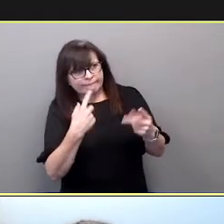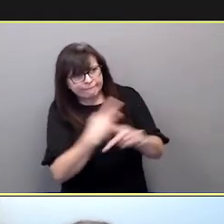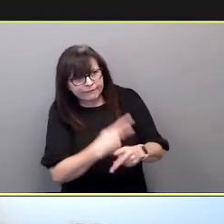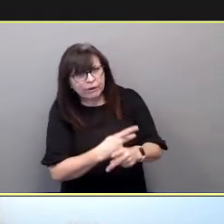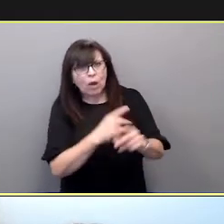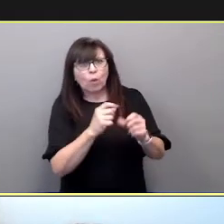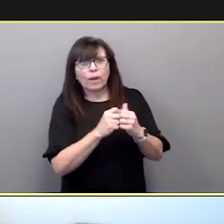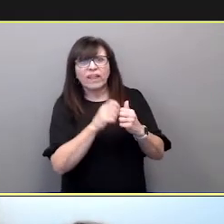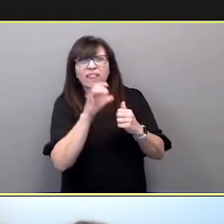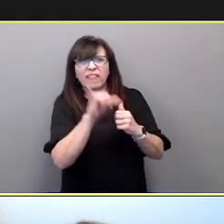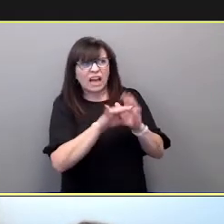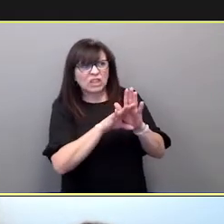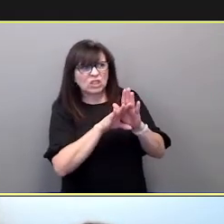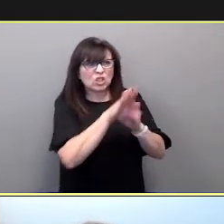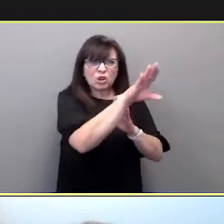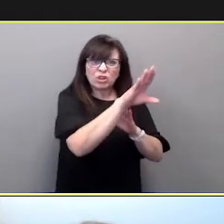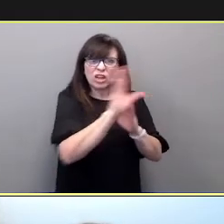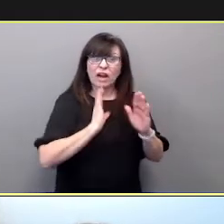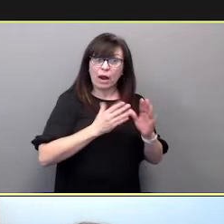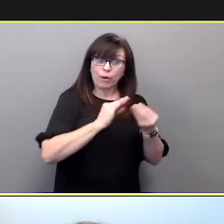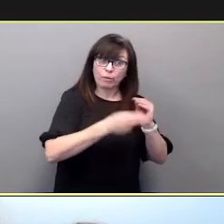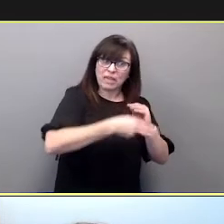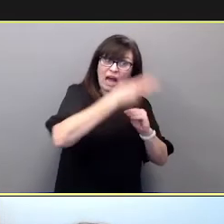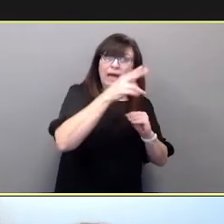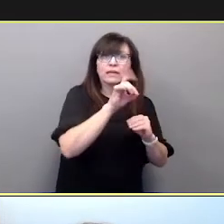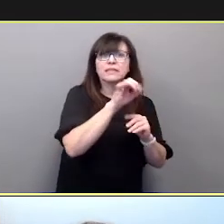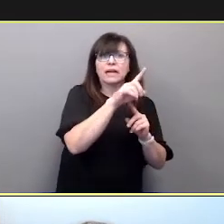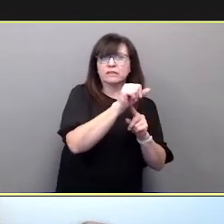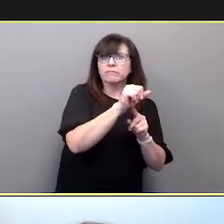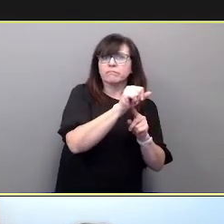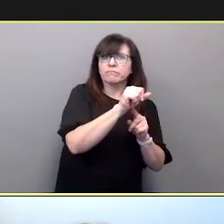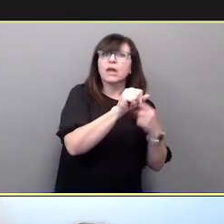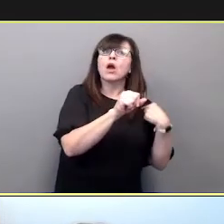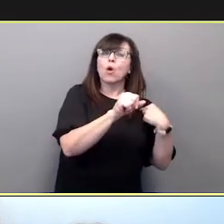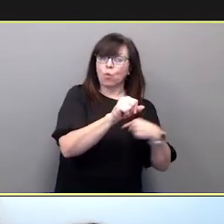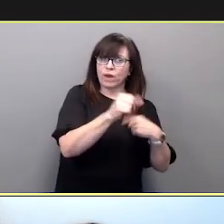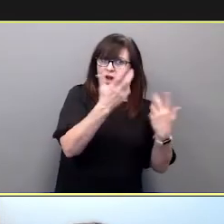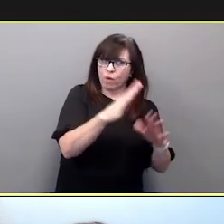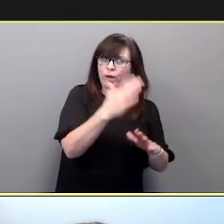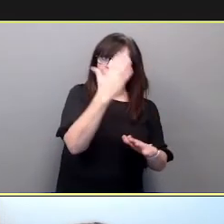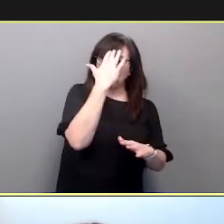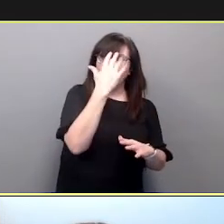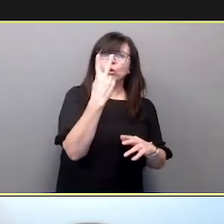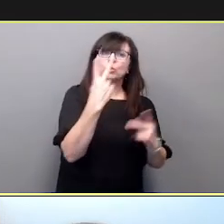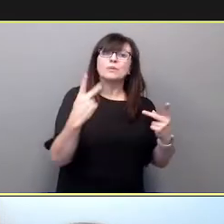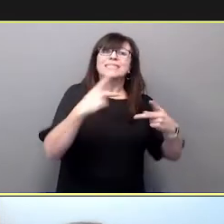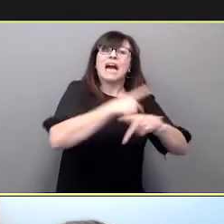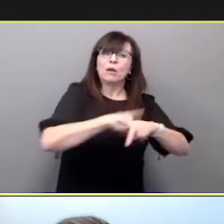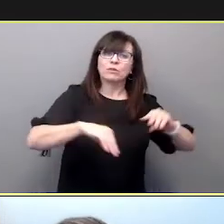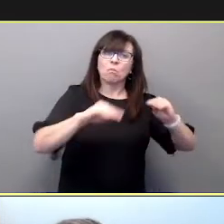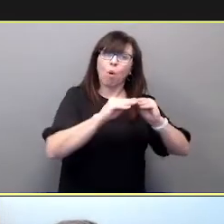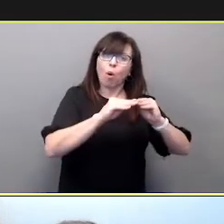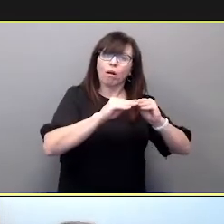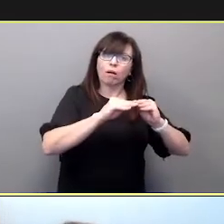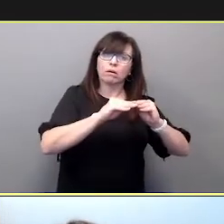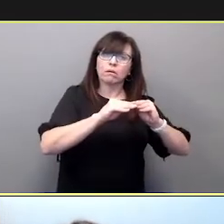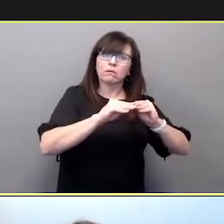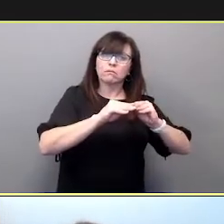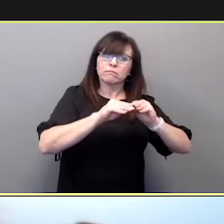is Delta. And we know that Delta is at least 2 times as transmissible or